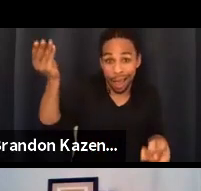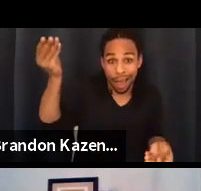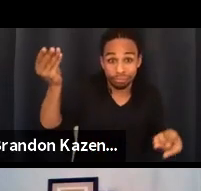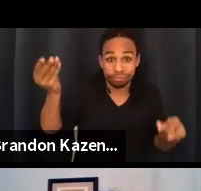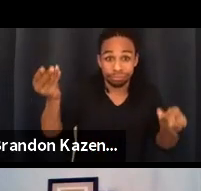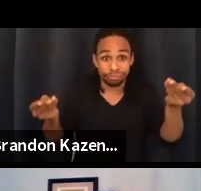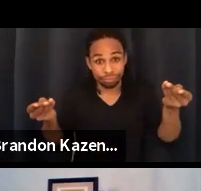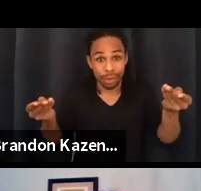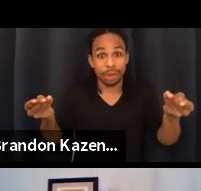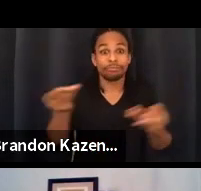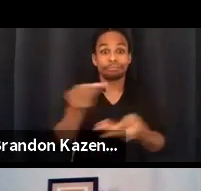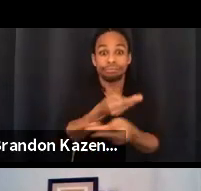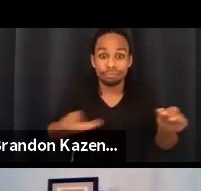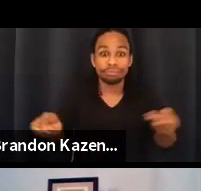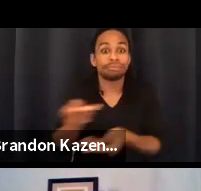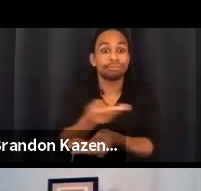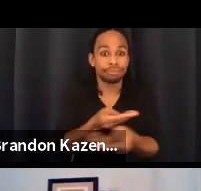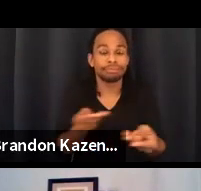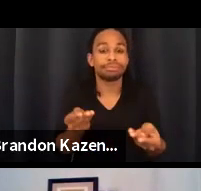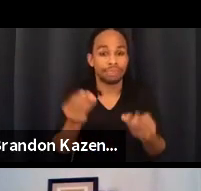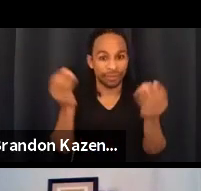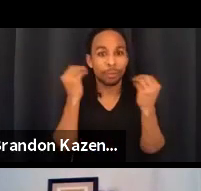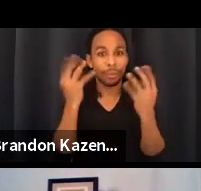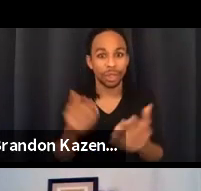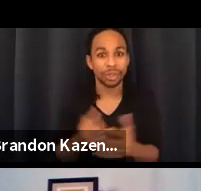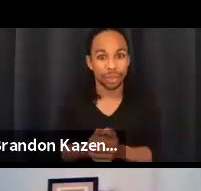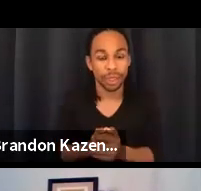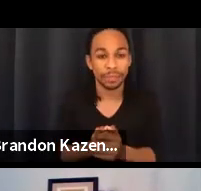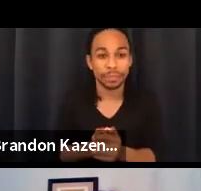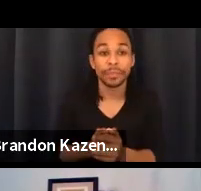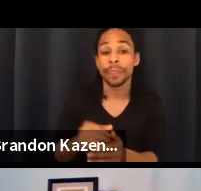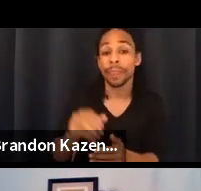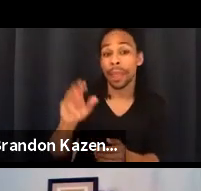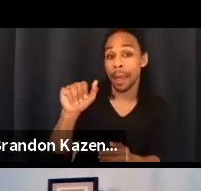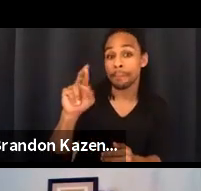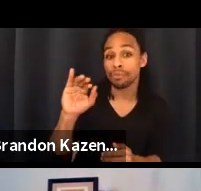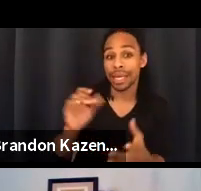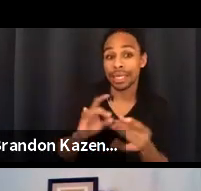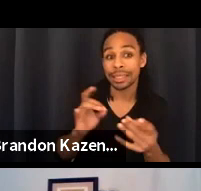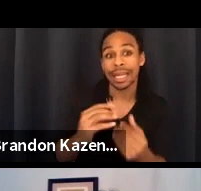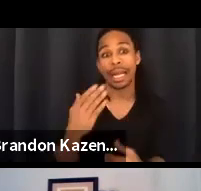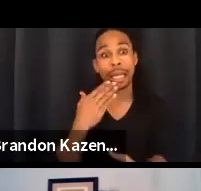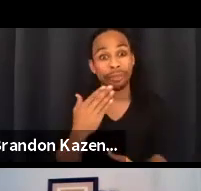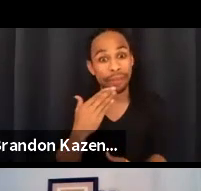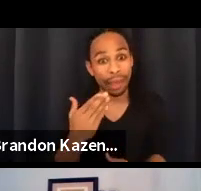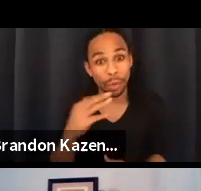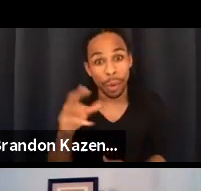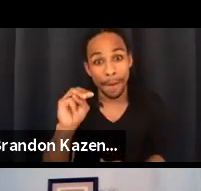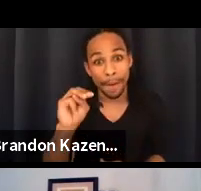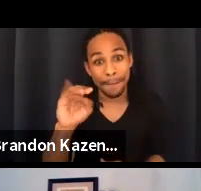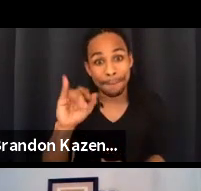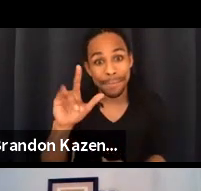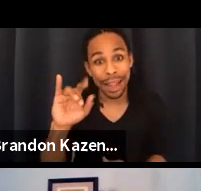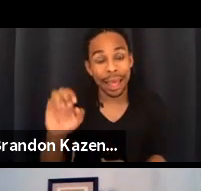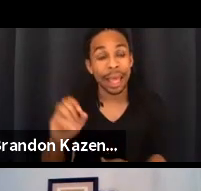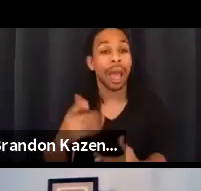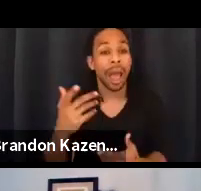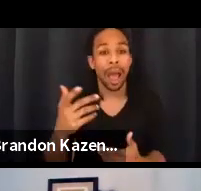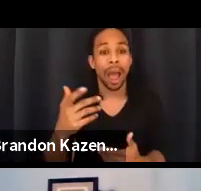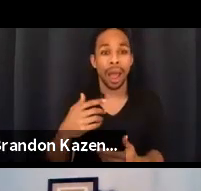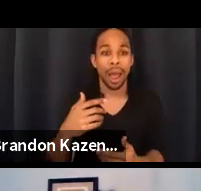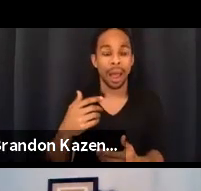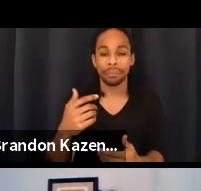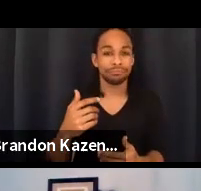so much, Millie. And by the way, you all, forgive my talking over. I was lost somehow in the land of tech, but I'm back